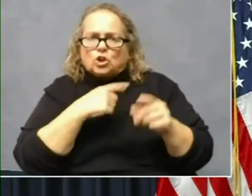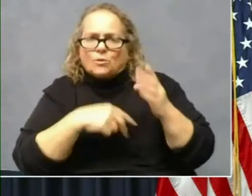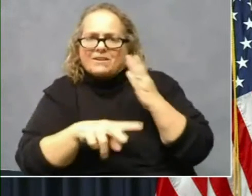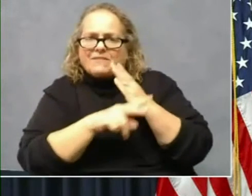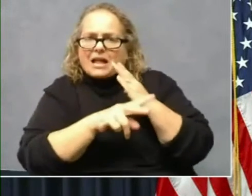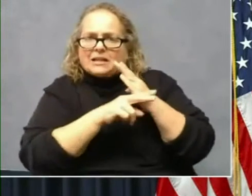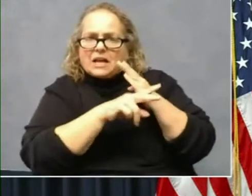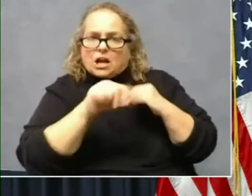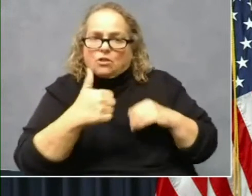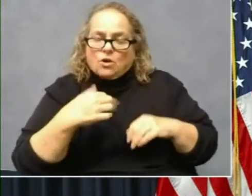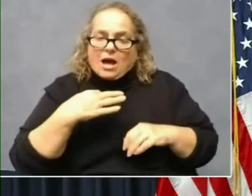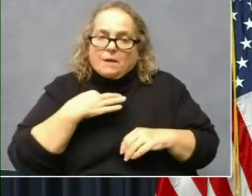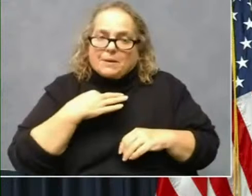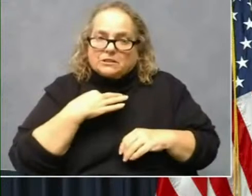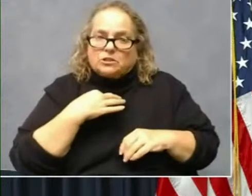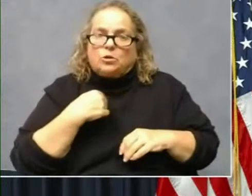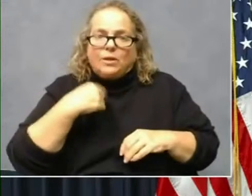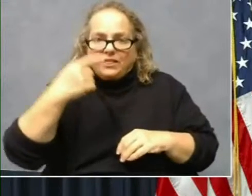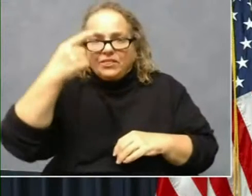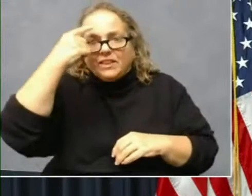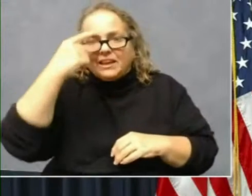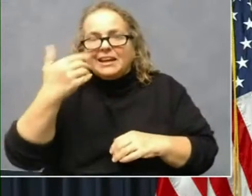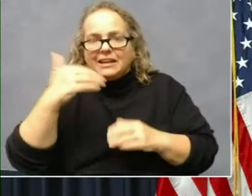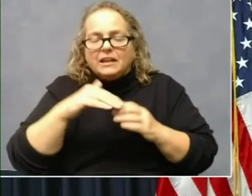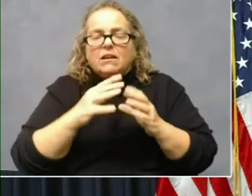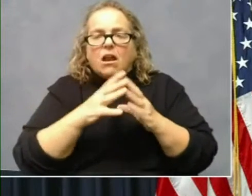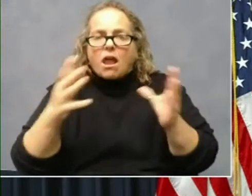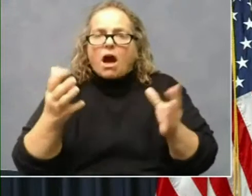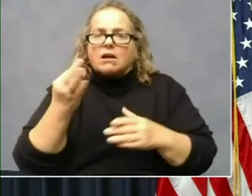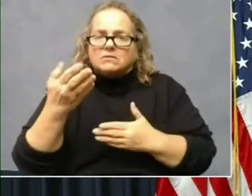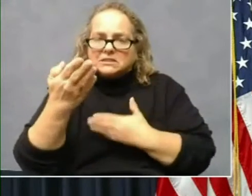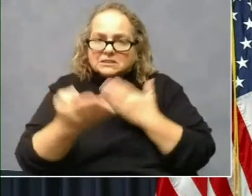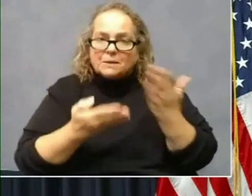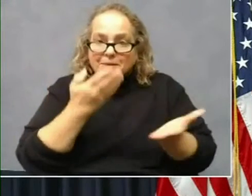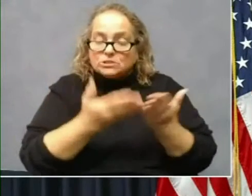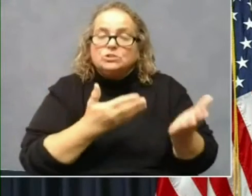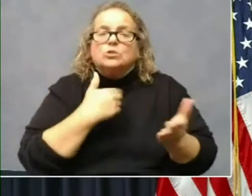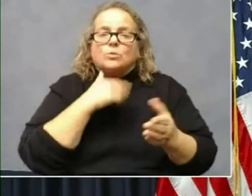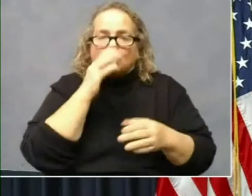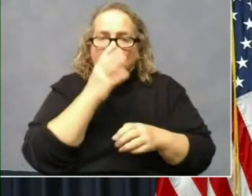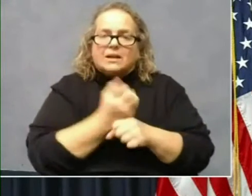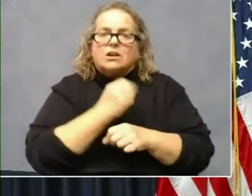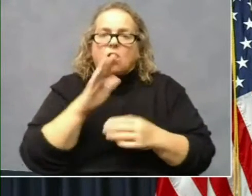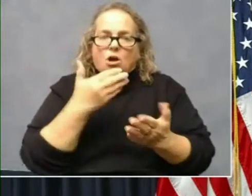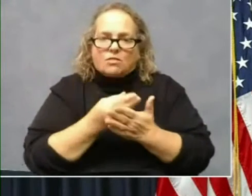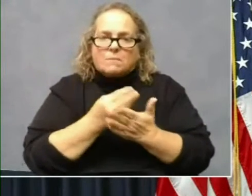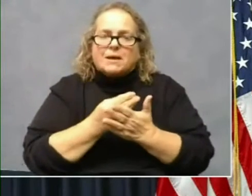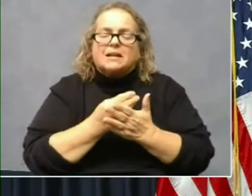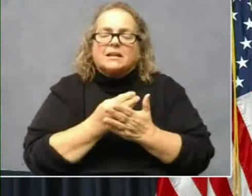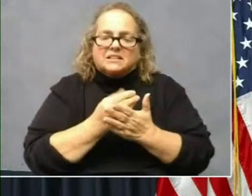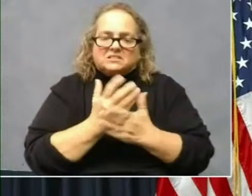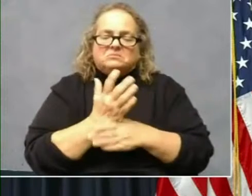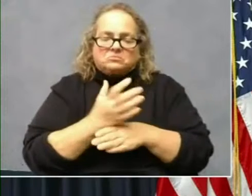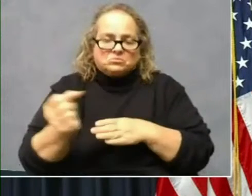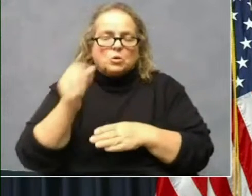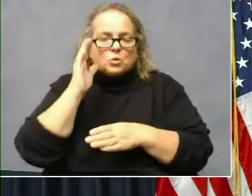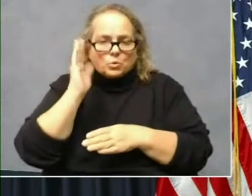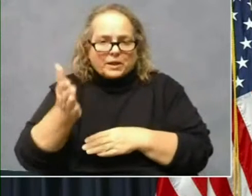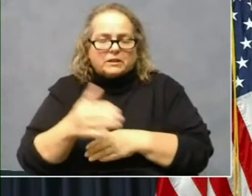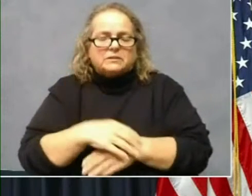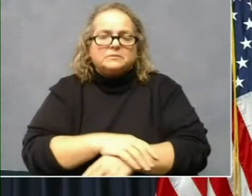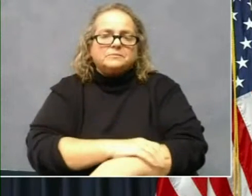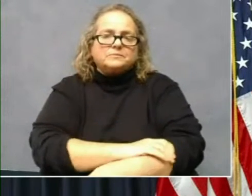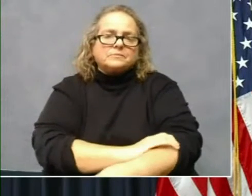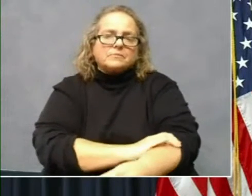think, again, there's a lot of submissions. We're going to be able to get those dollars out the door. Second one, I read that you have